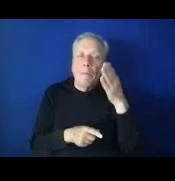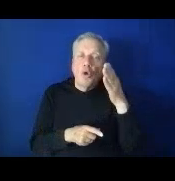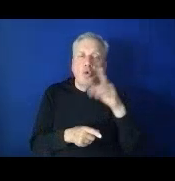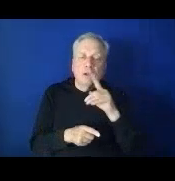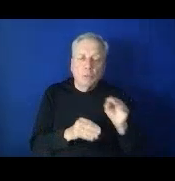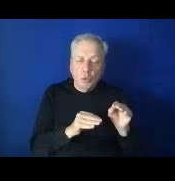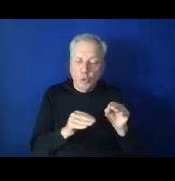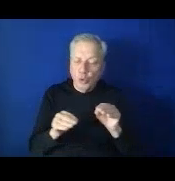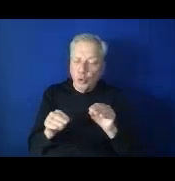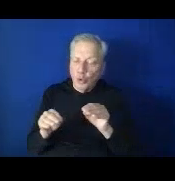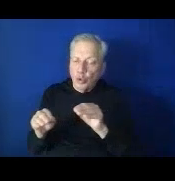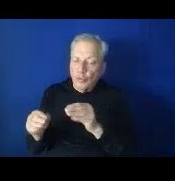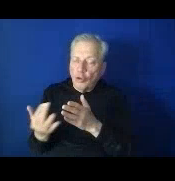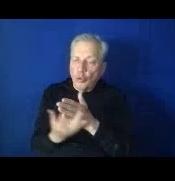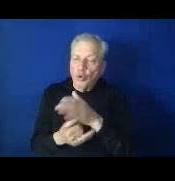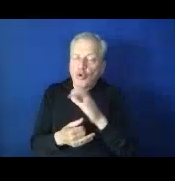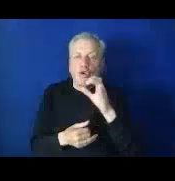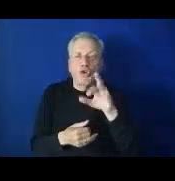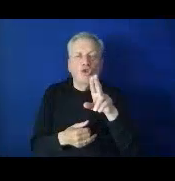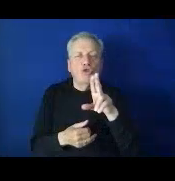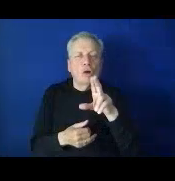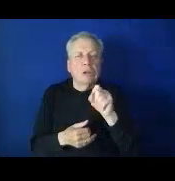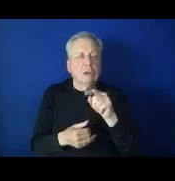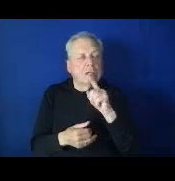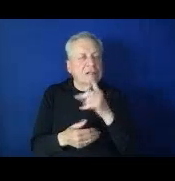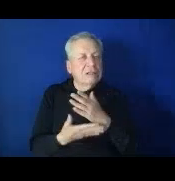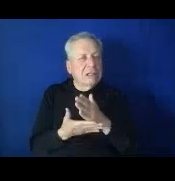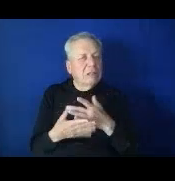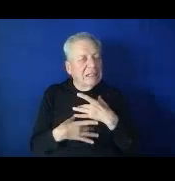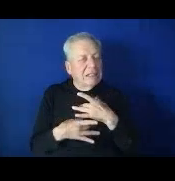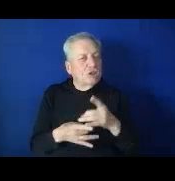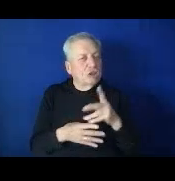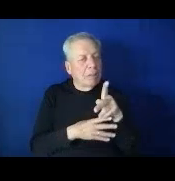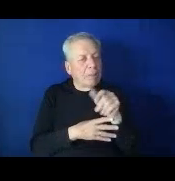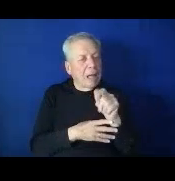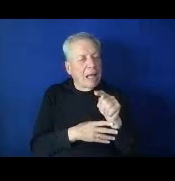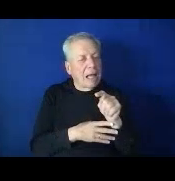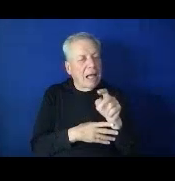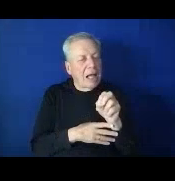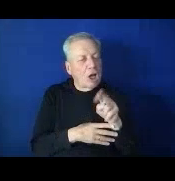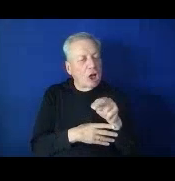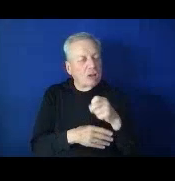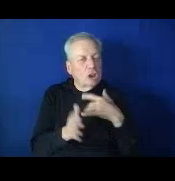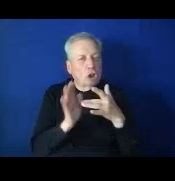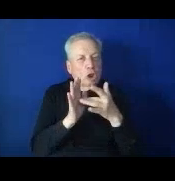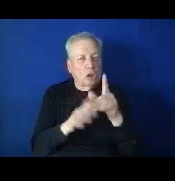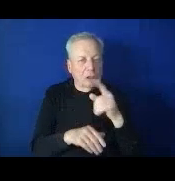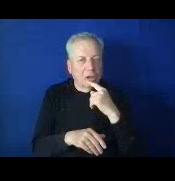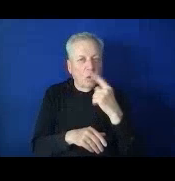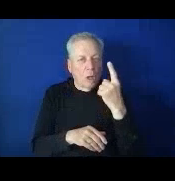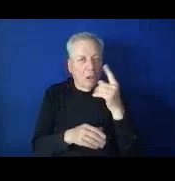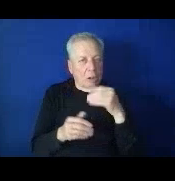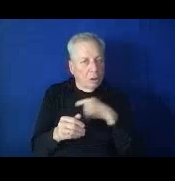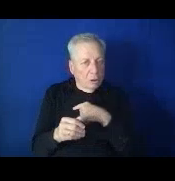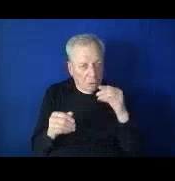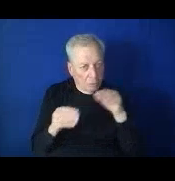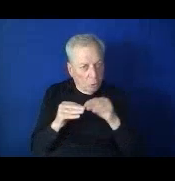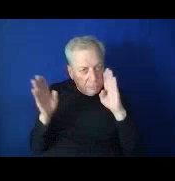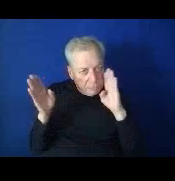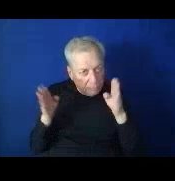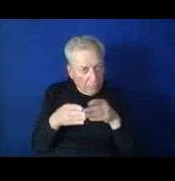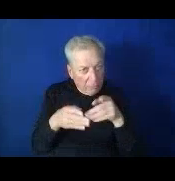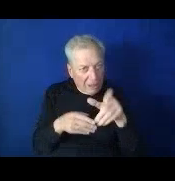the crust. And there's some very interesting patterns here. I'm just going to show one really. We're going to focus on northern Yellowstone Lake, this